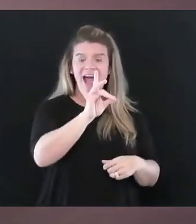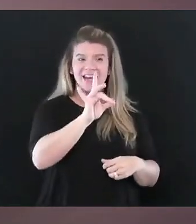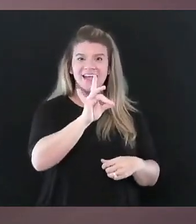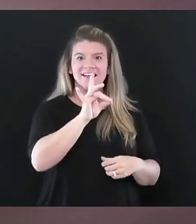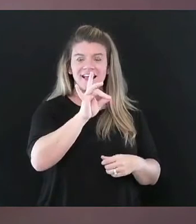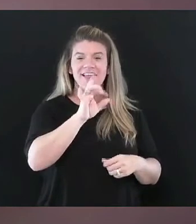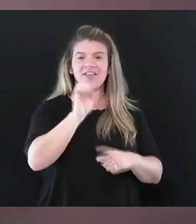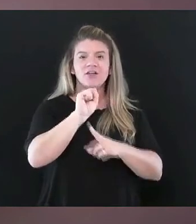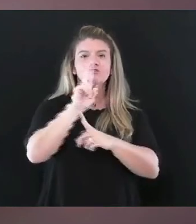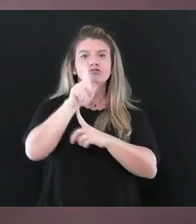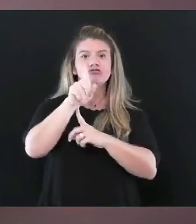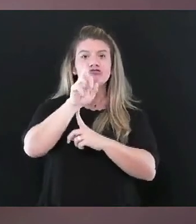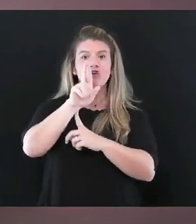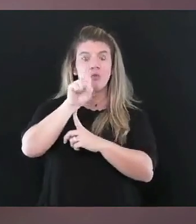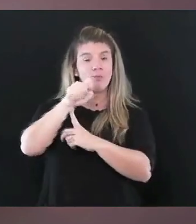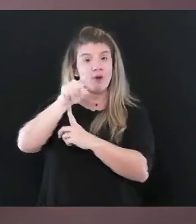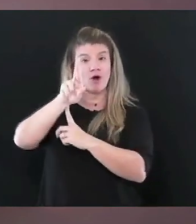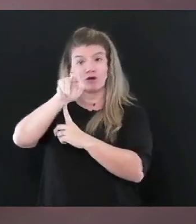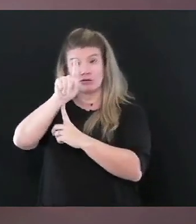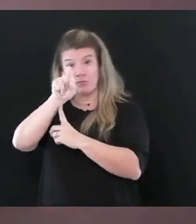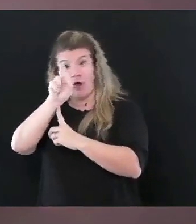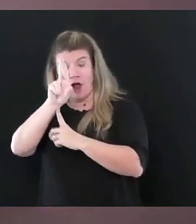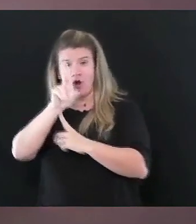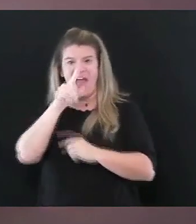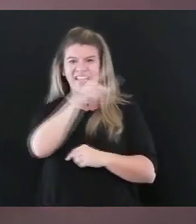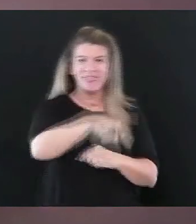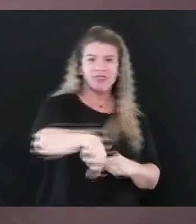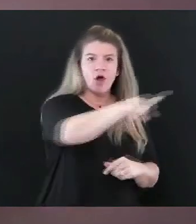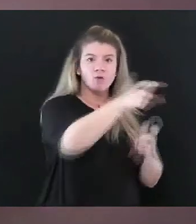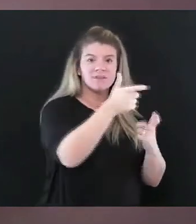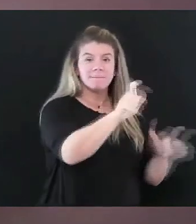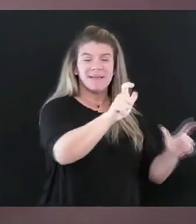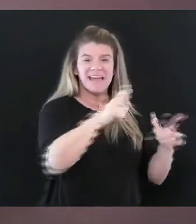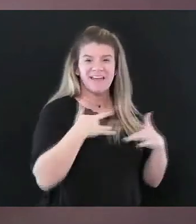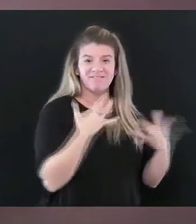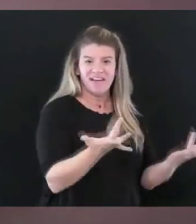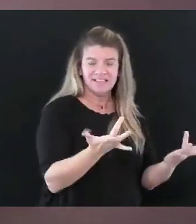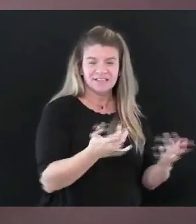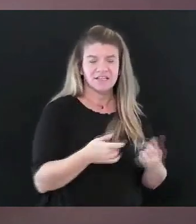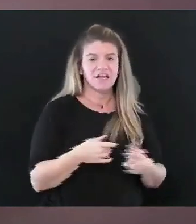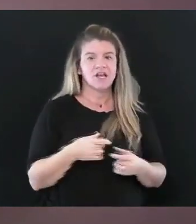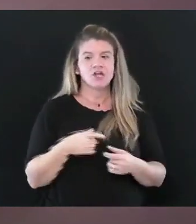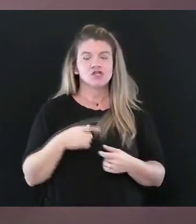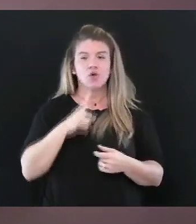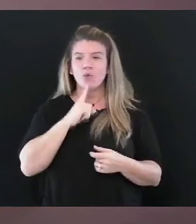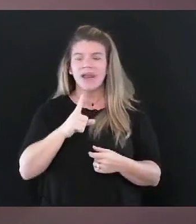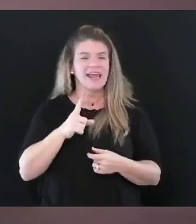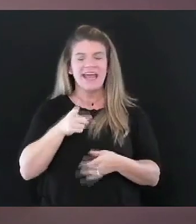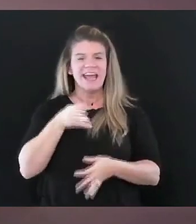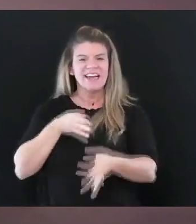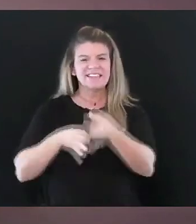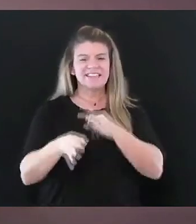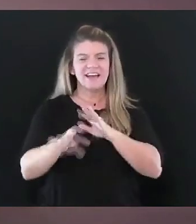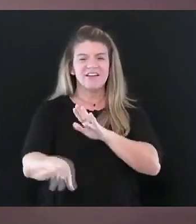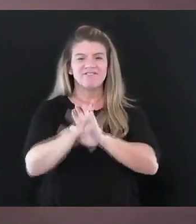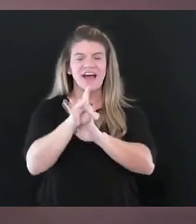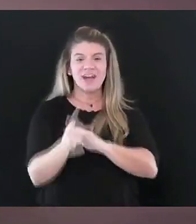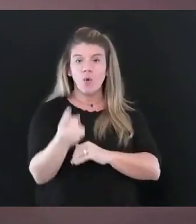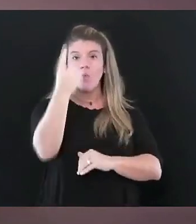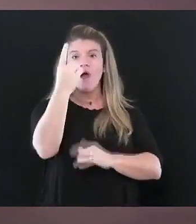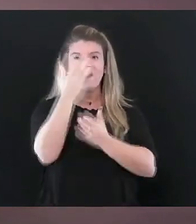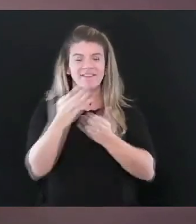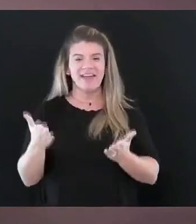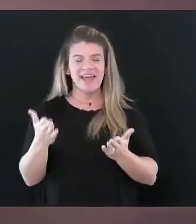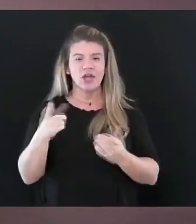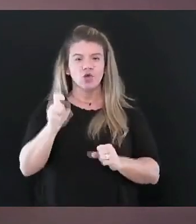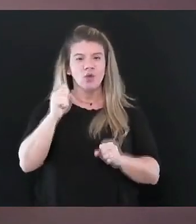think that the real truth is that instead of being a single definable source, there's a lot of things that are adding